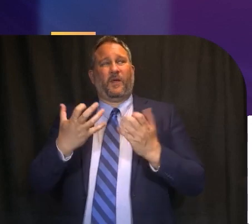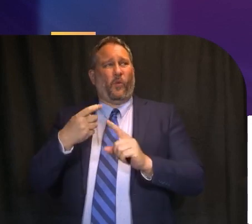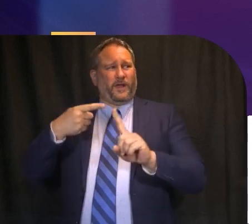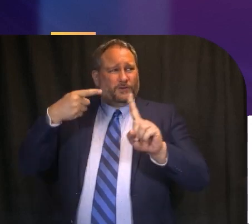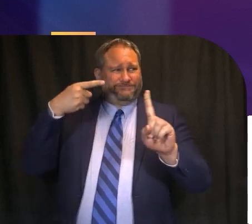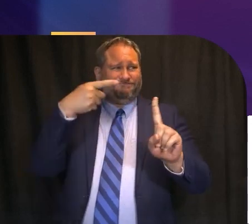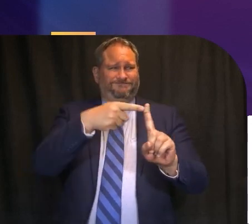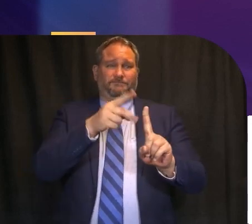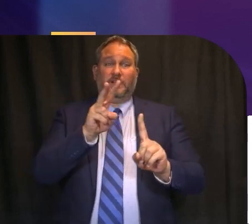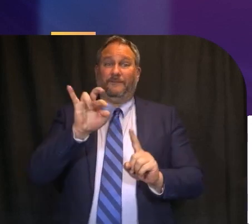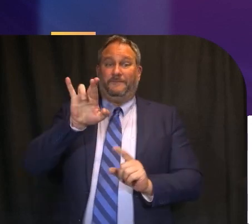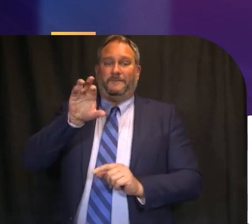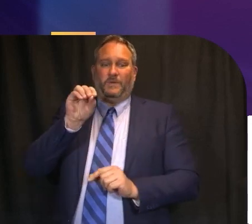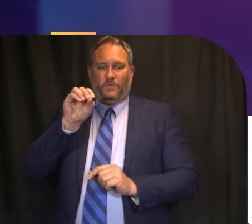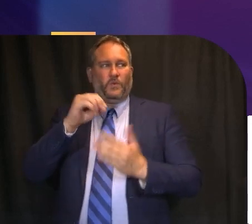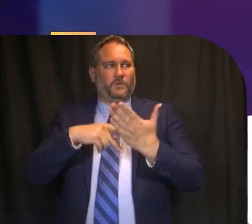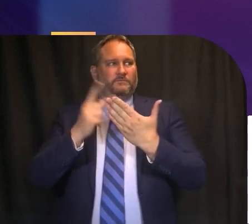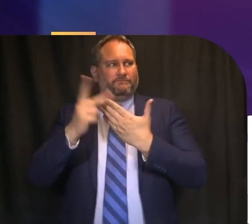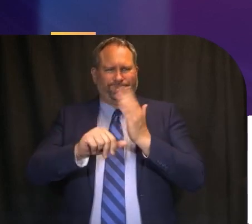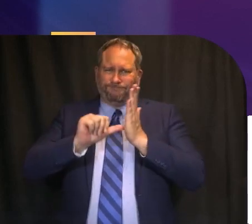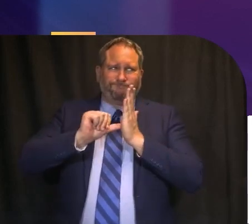Chris tell you about another issue.